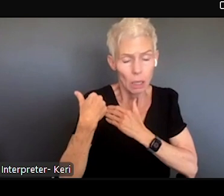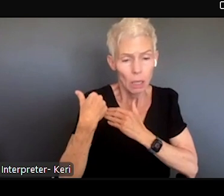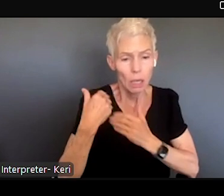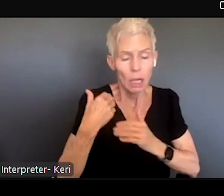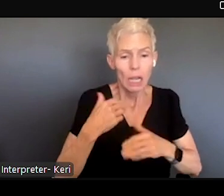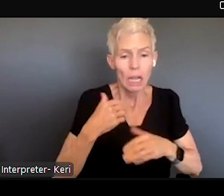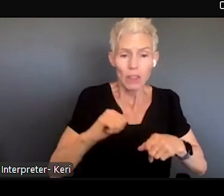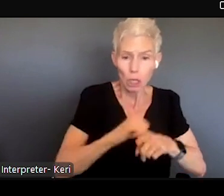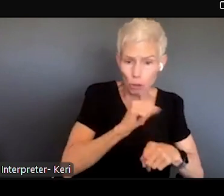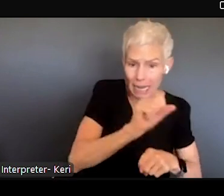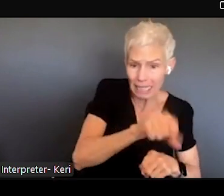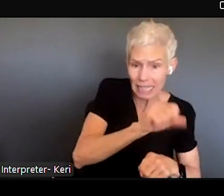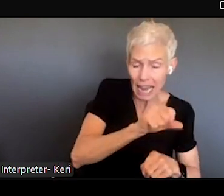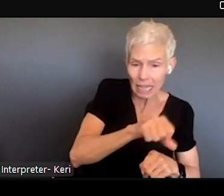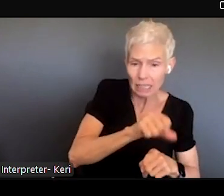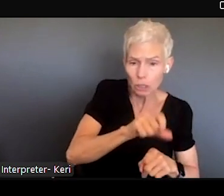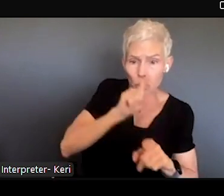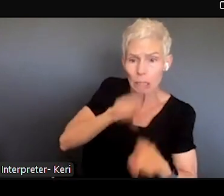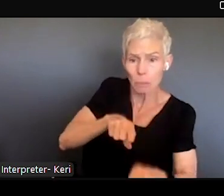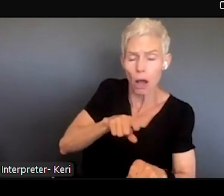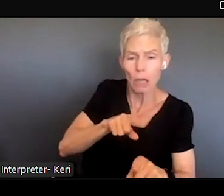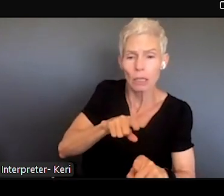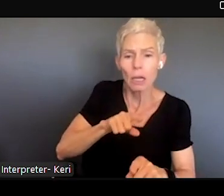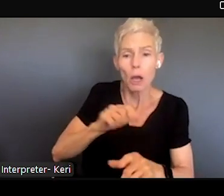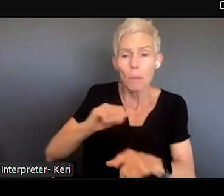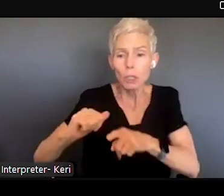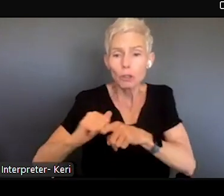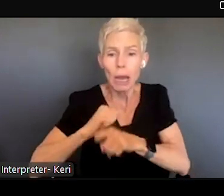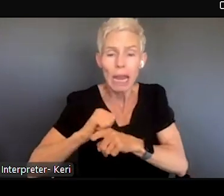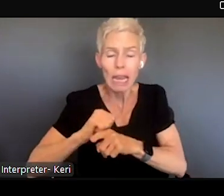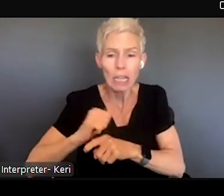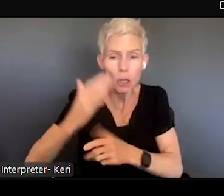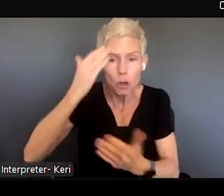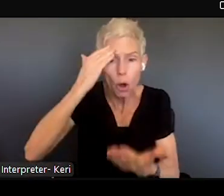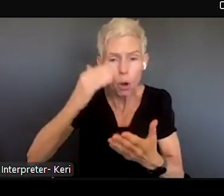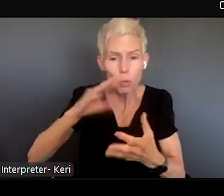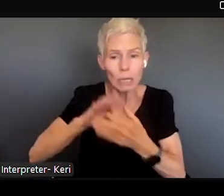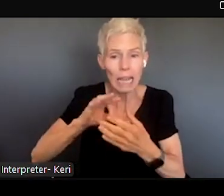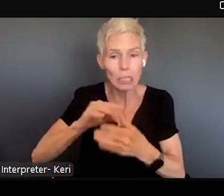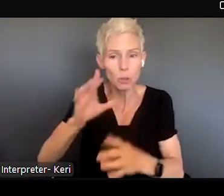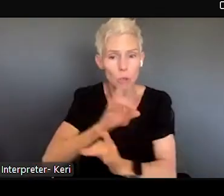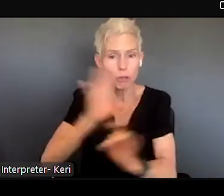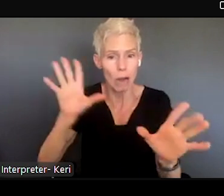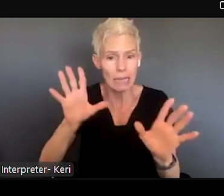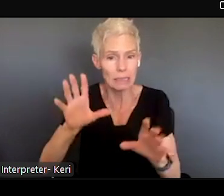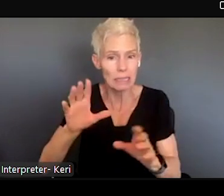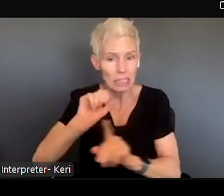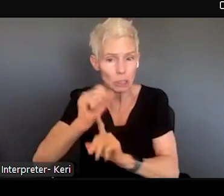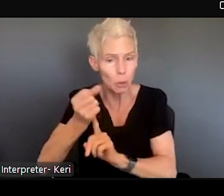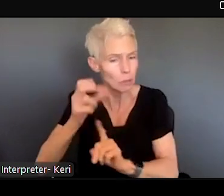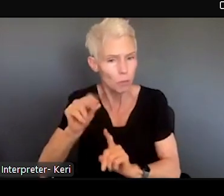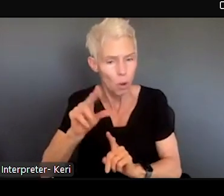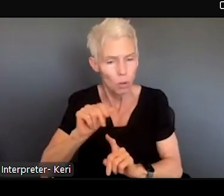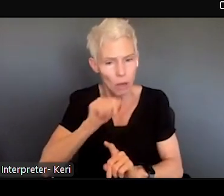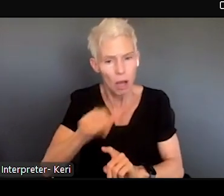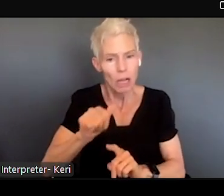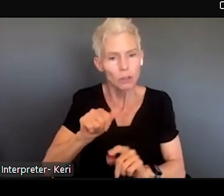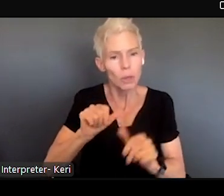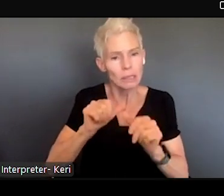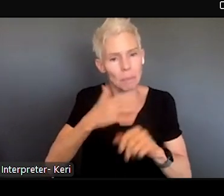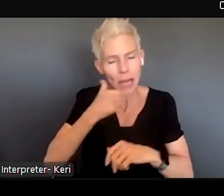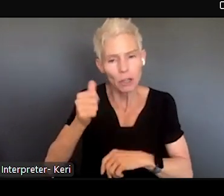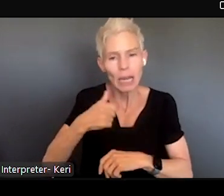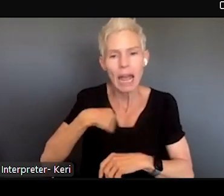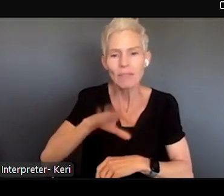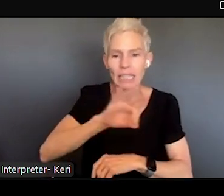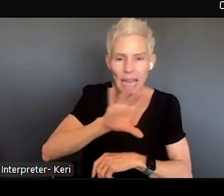in crisis. So it's so much better to have a crisis continuum, 988, mobile